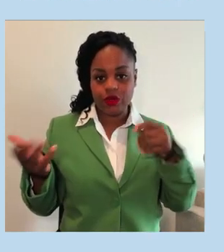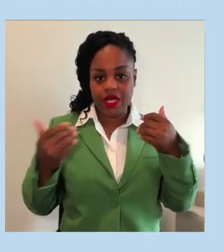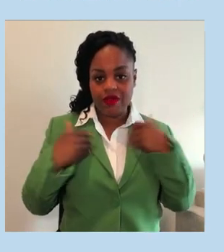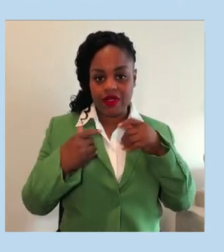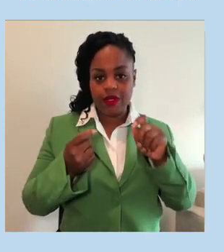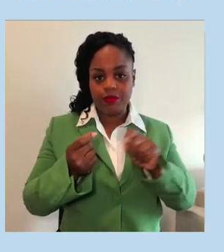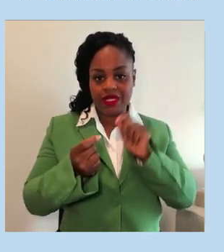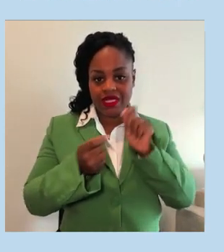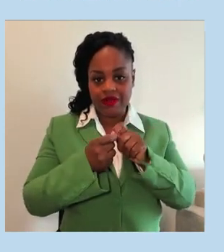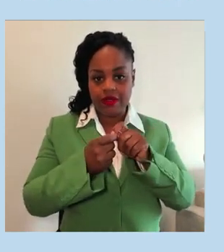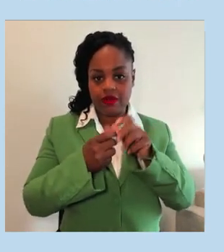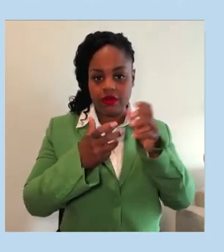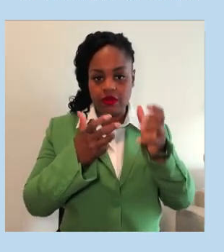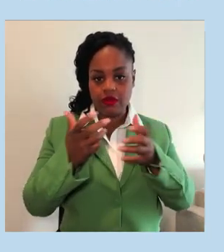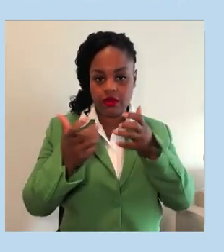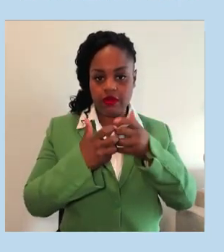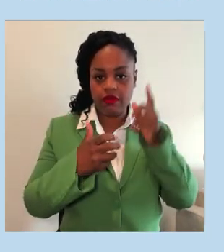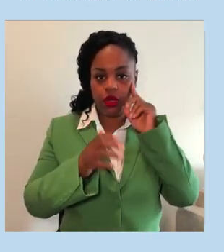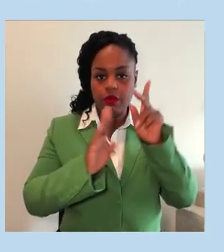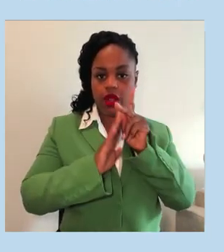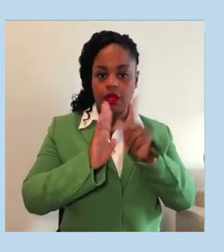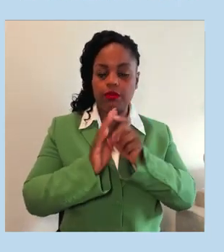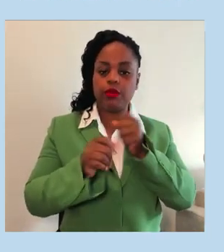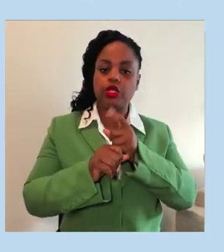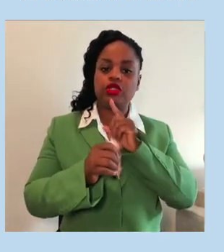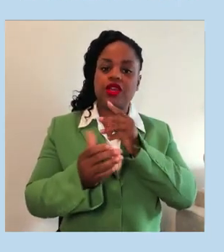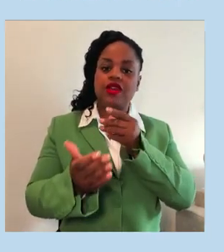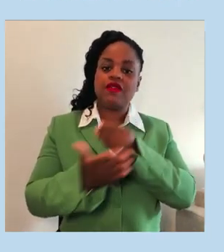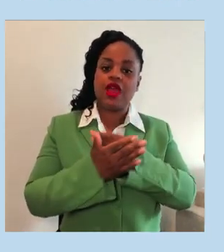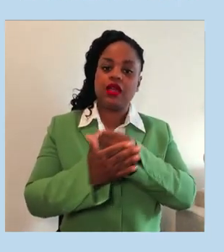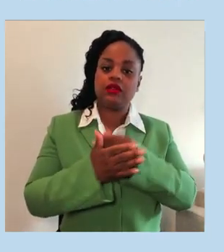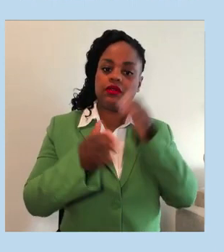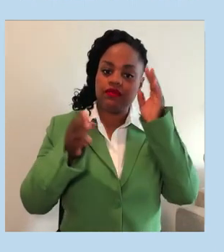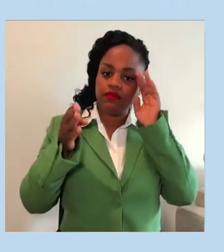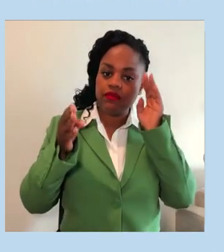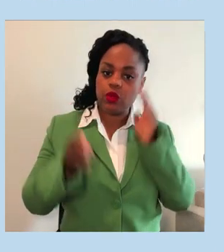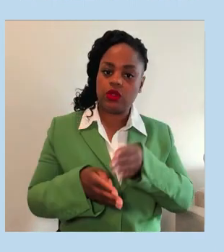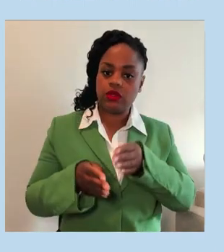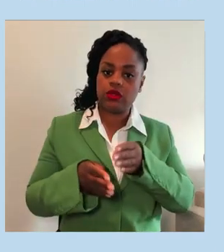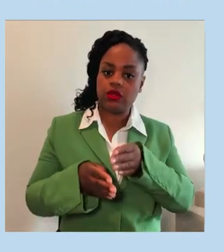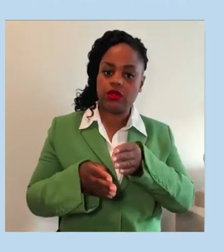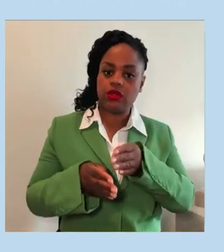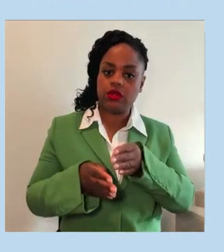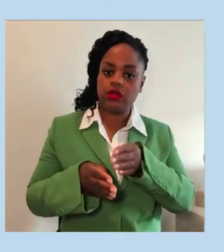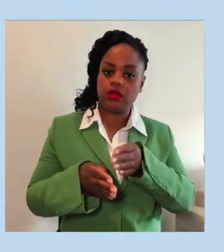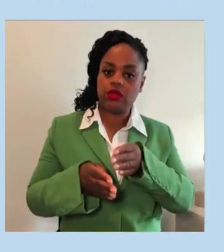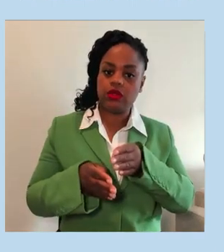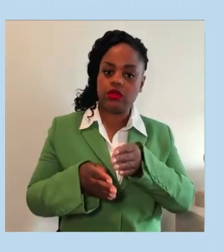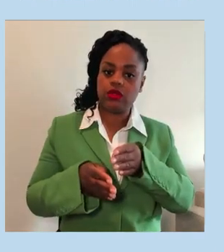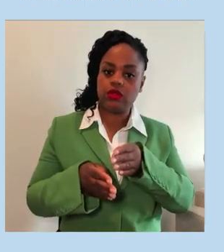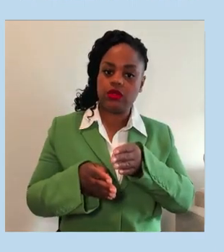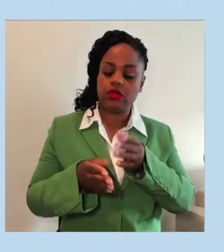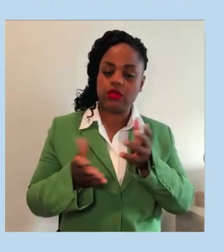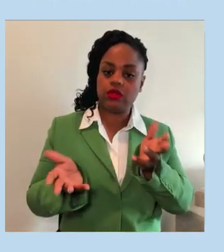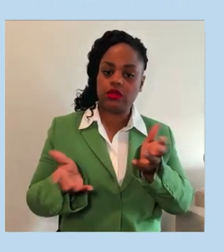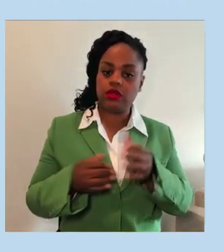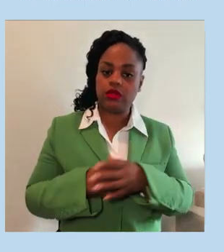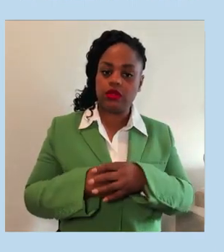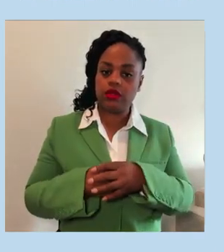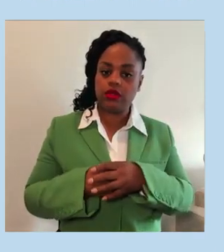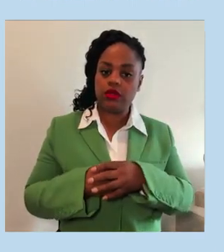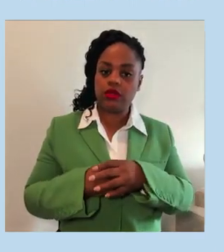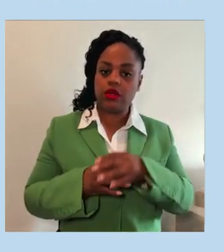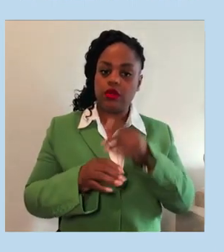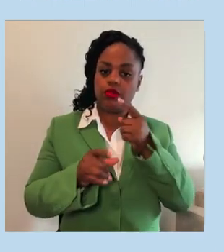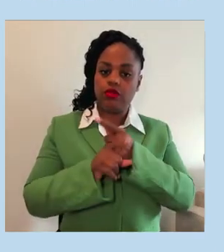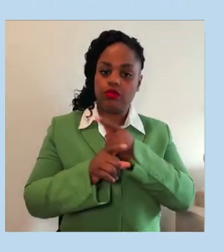is directed into the resources are directed into proper resources so that they are able to, so